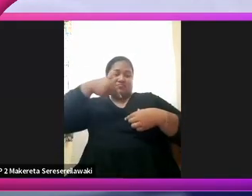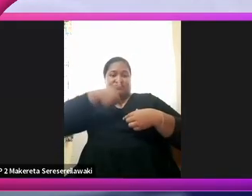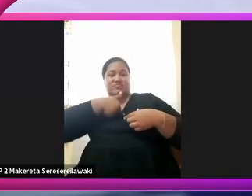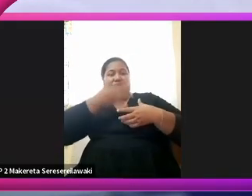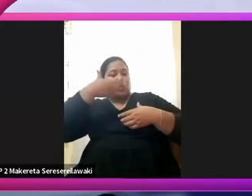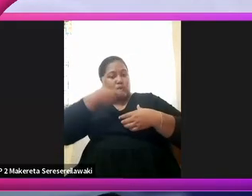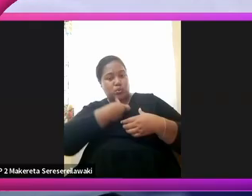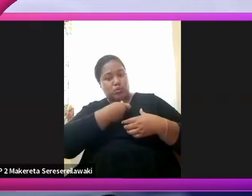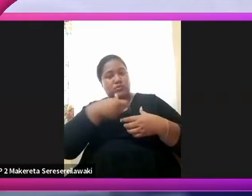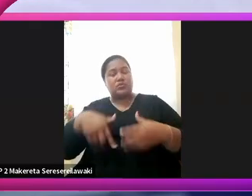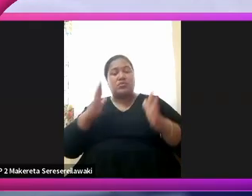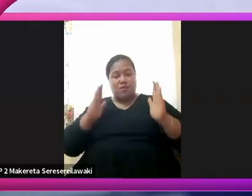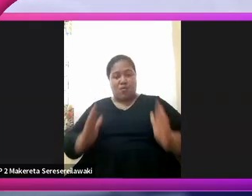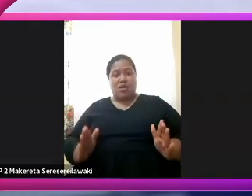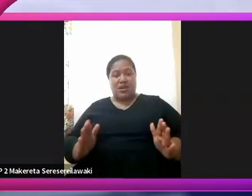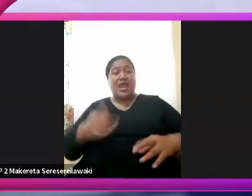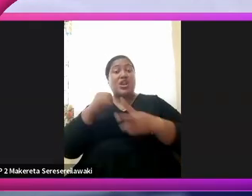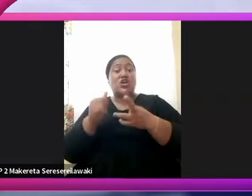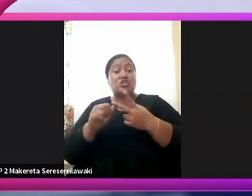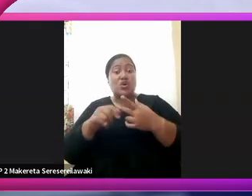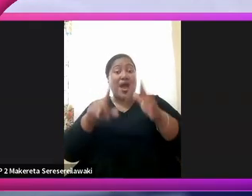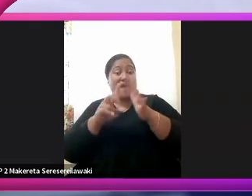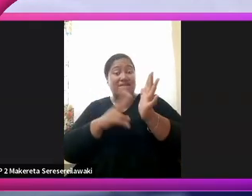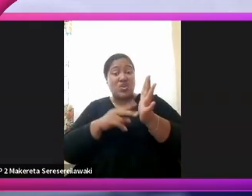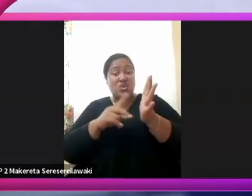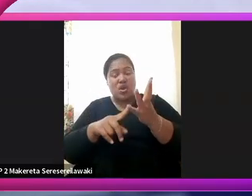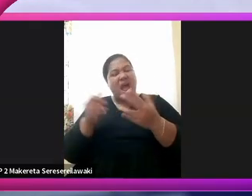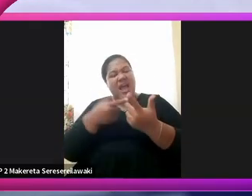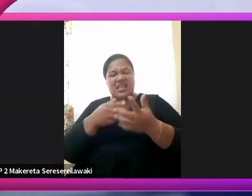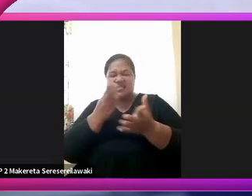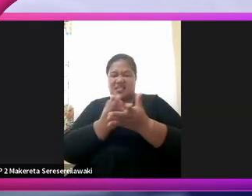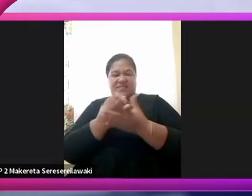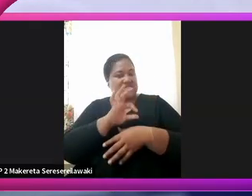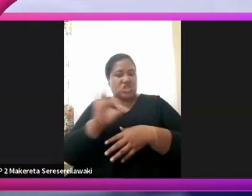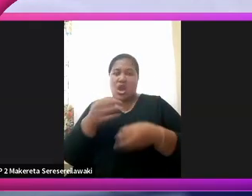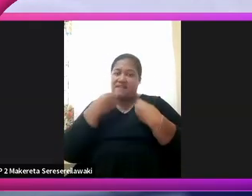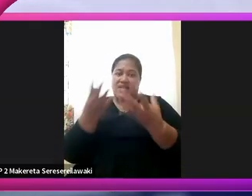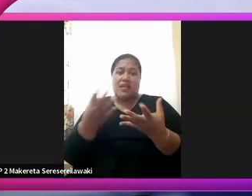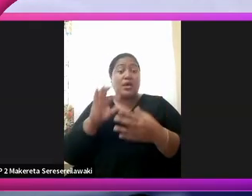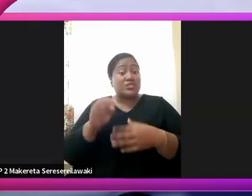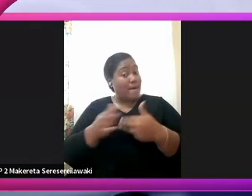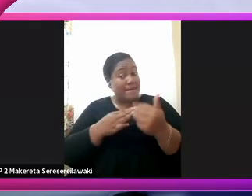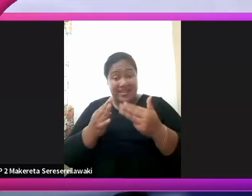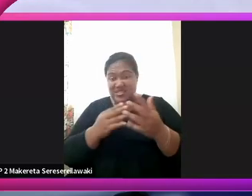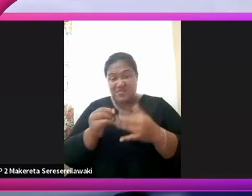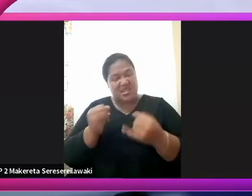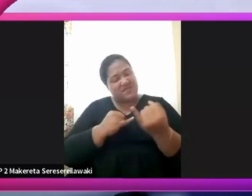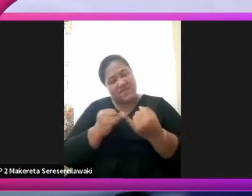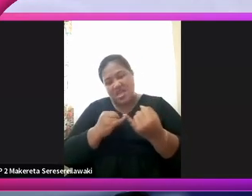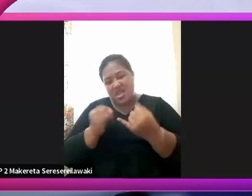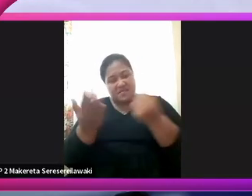IUI. It's another services, also is not available. So yeah, so management is very basic. Next slide, please.